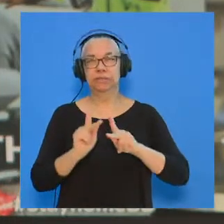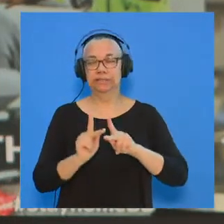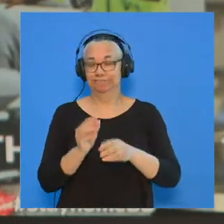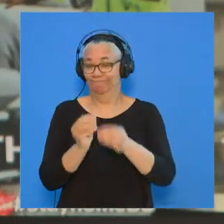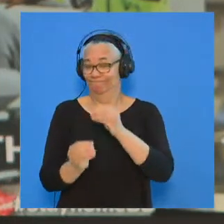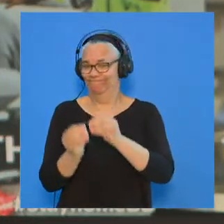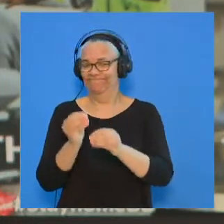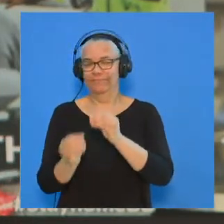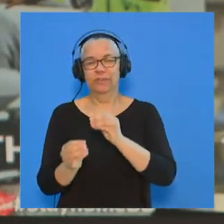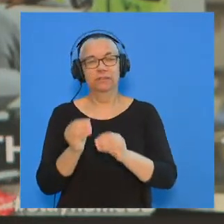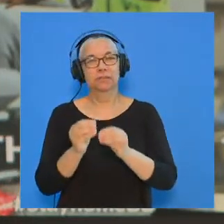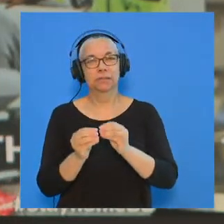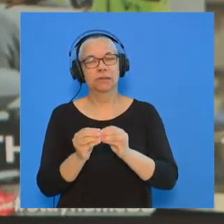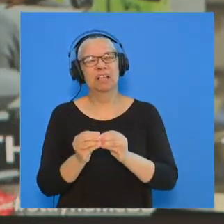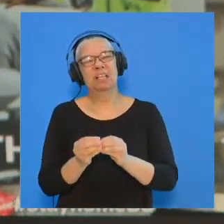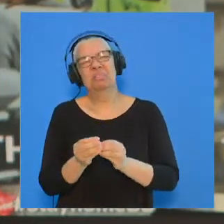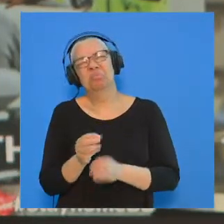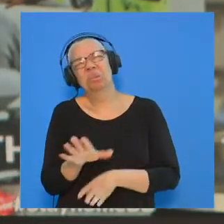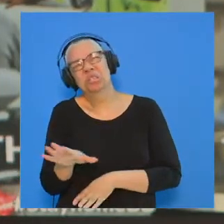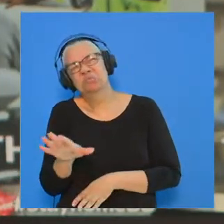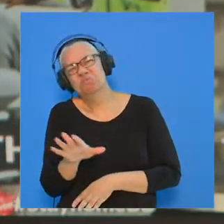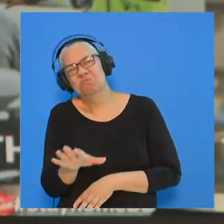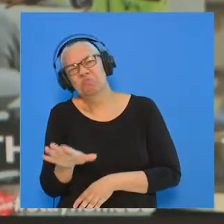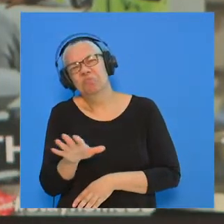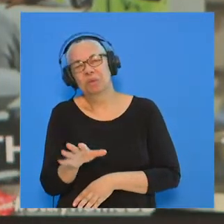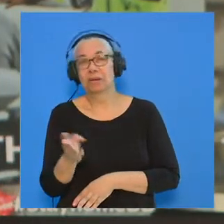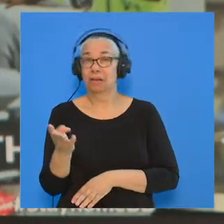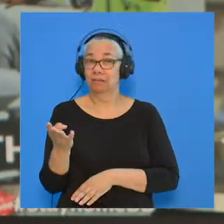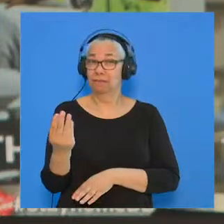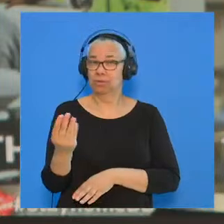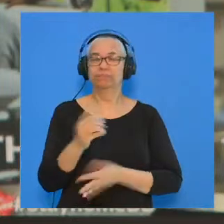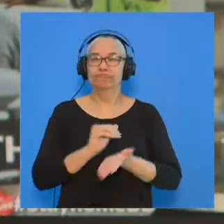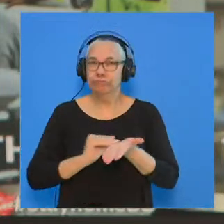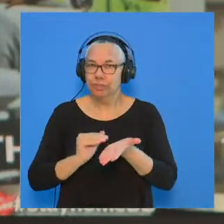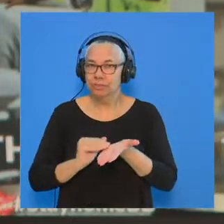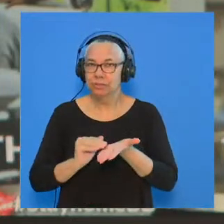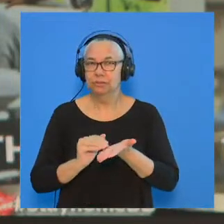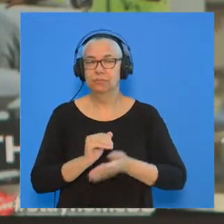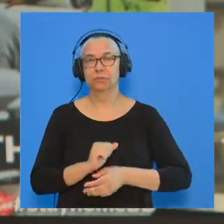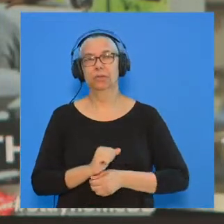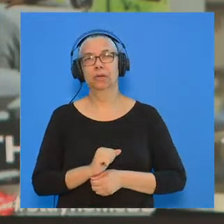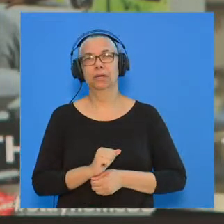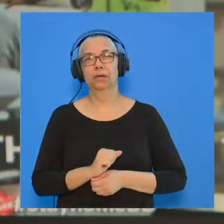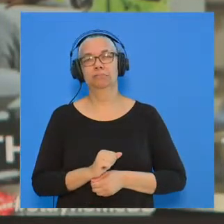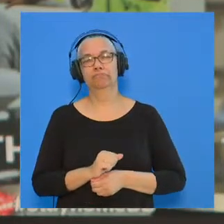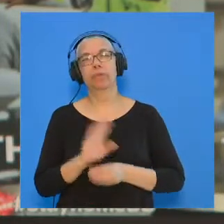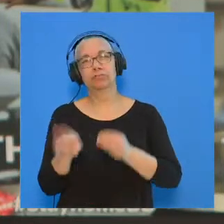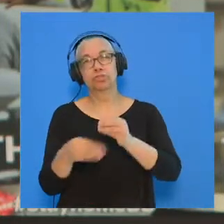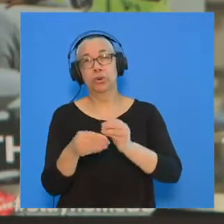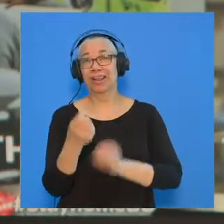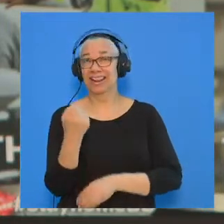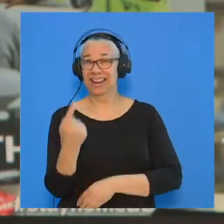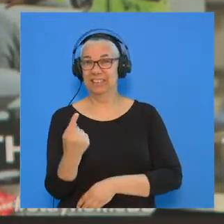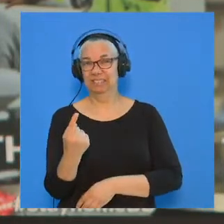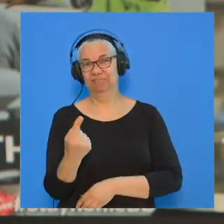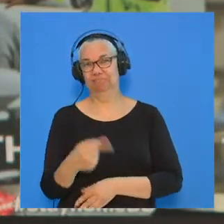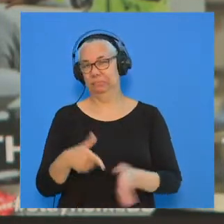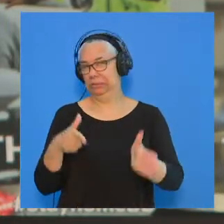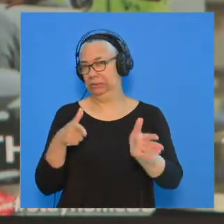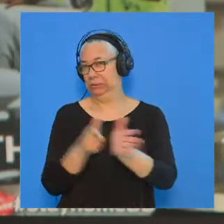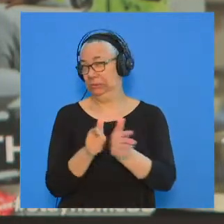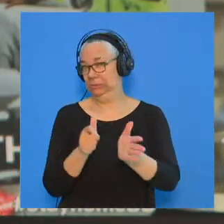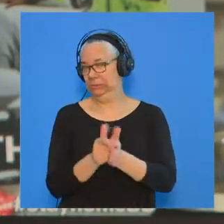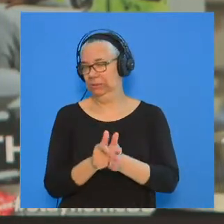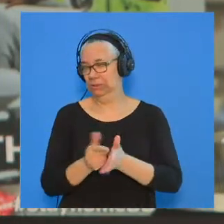those. There are about there are a total of 11 infractions that were handed out to